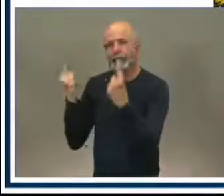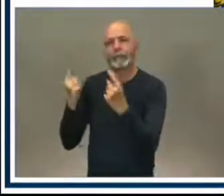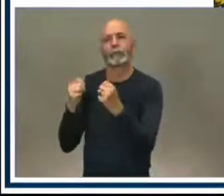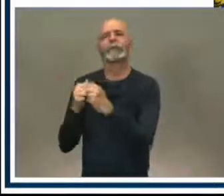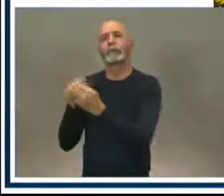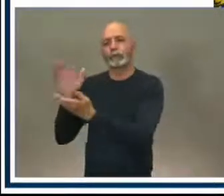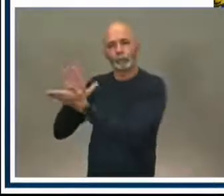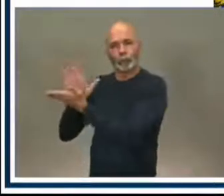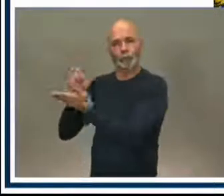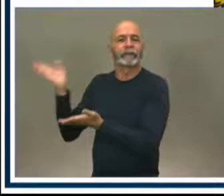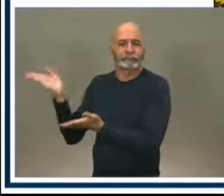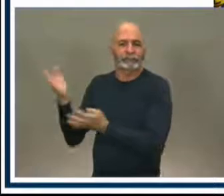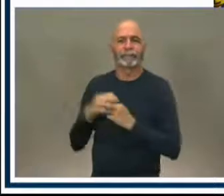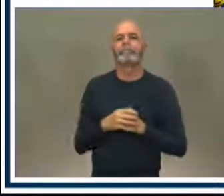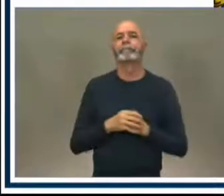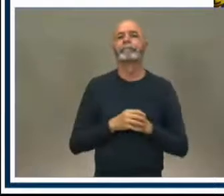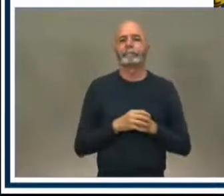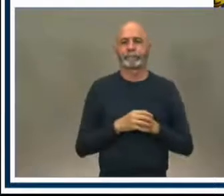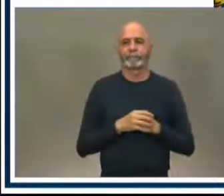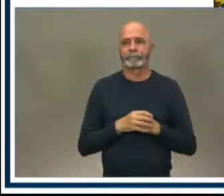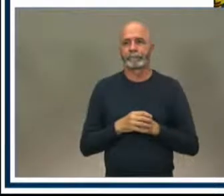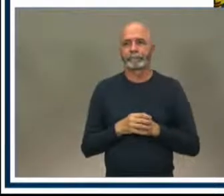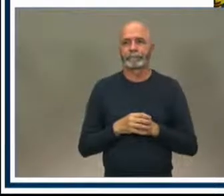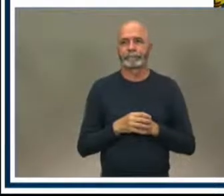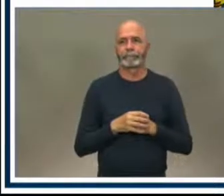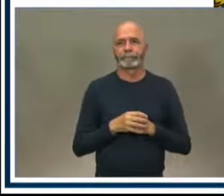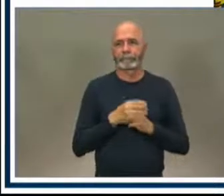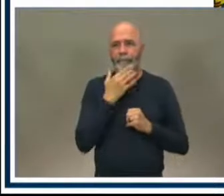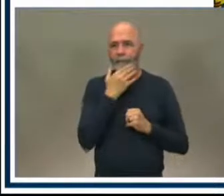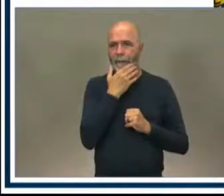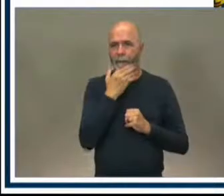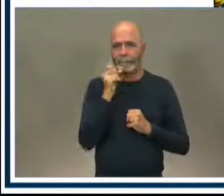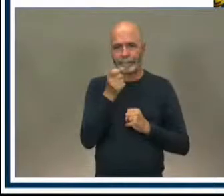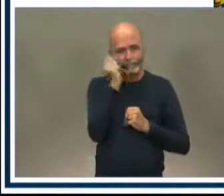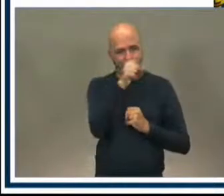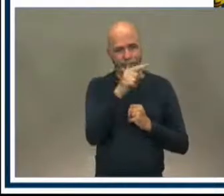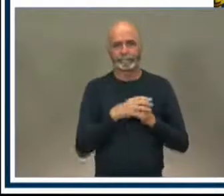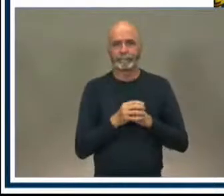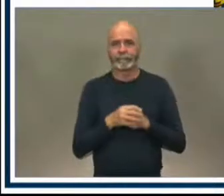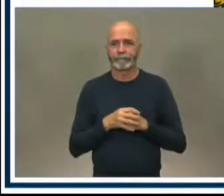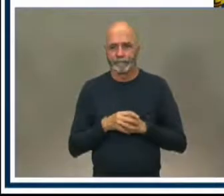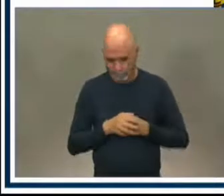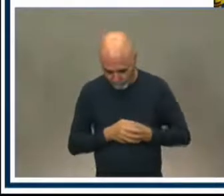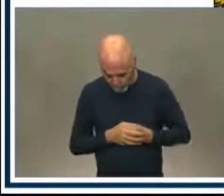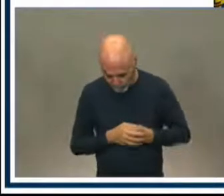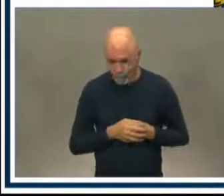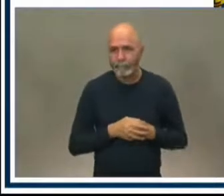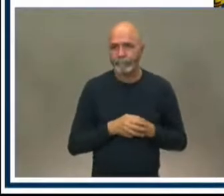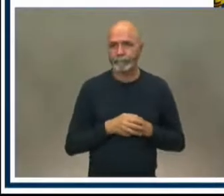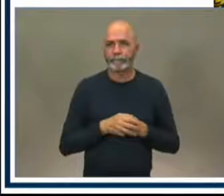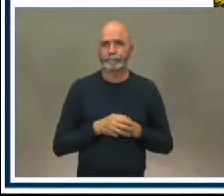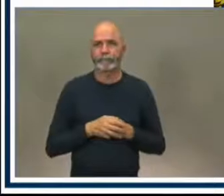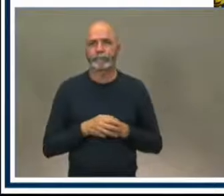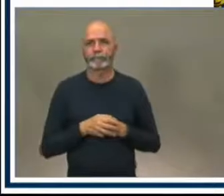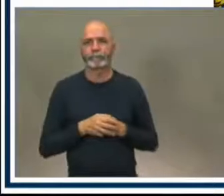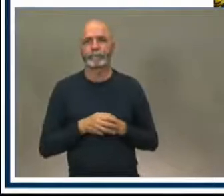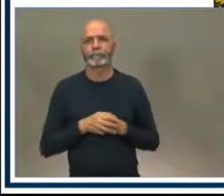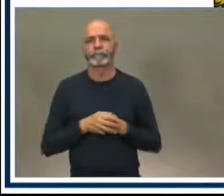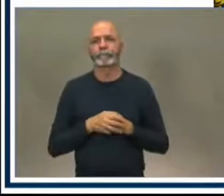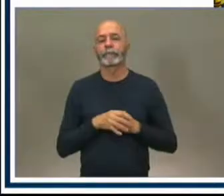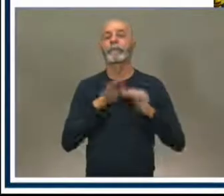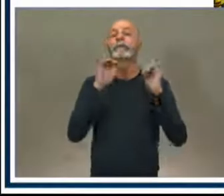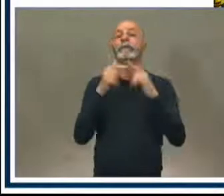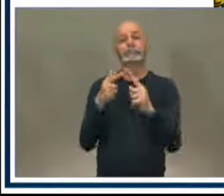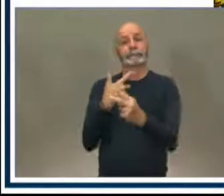if you have a follow-up. Yeah, I'm wondering if you could provide a little bit of information about when the vaccine clinics at Nova Scotia high